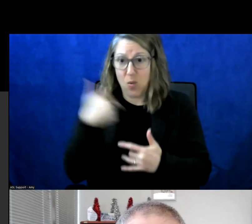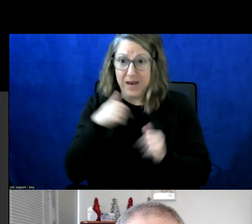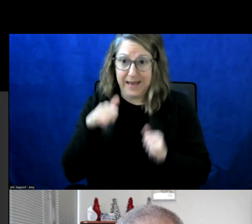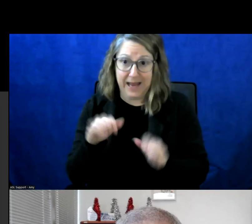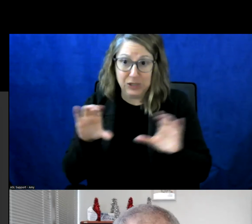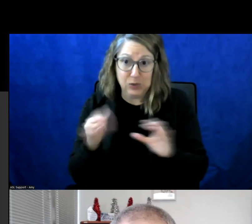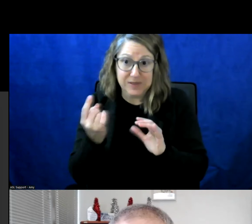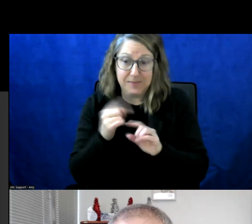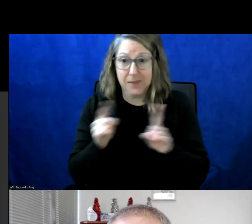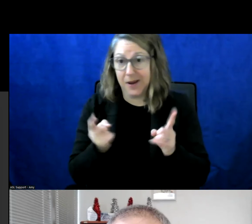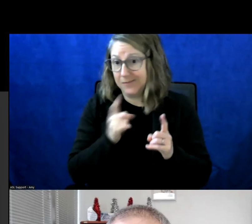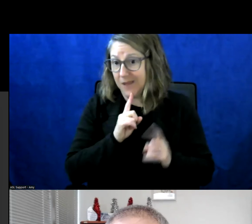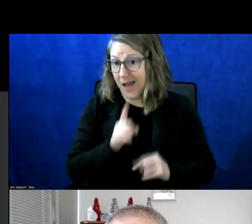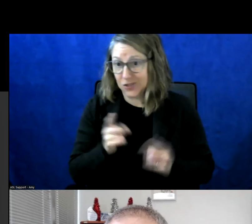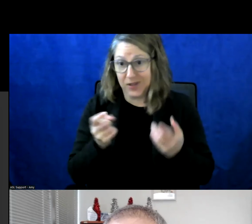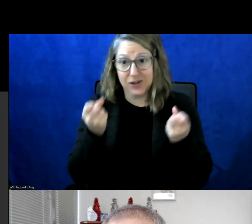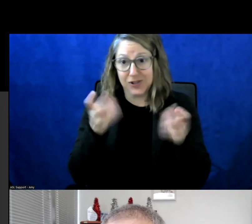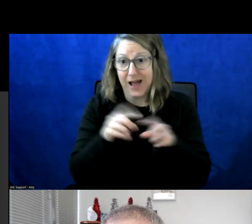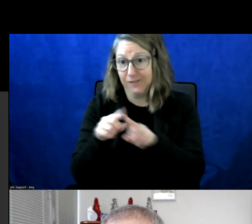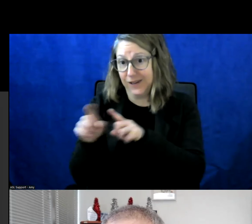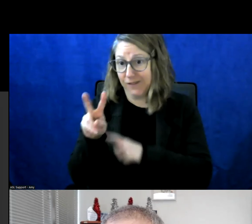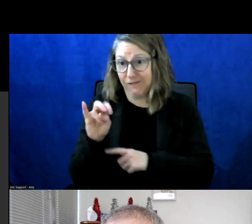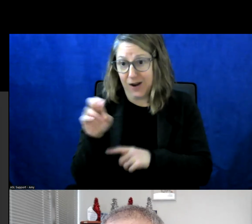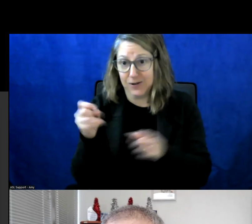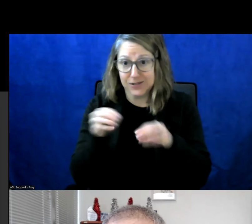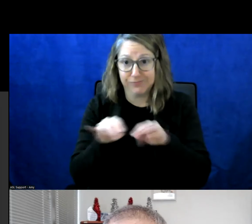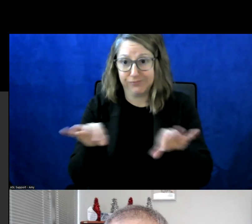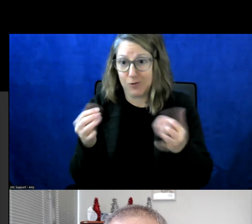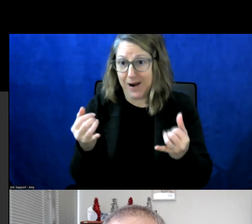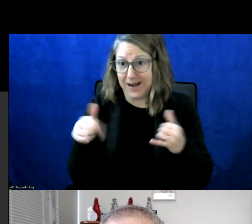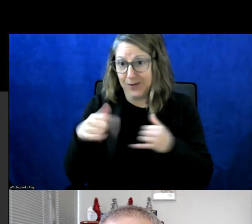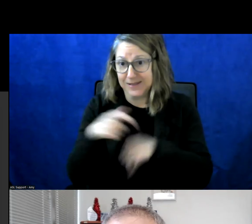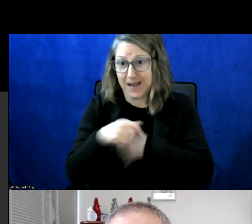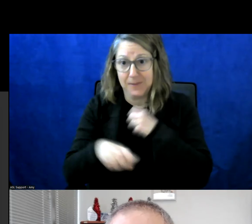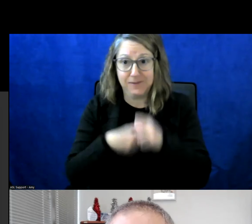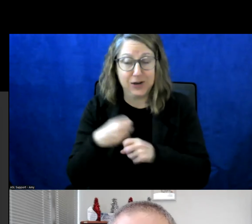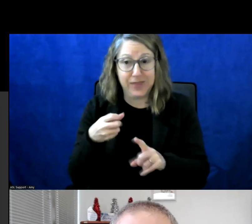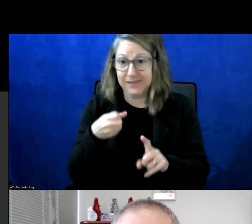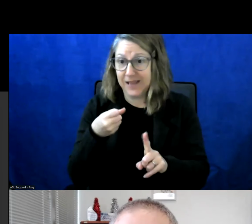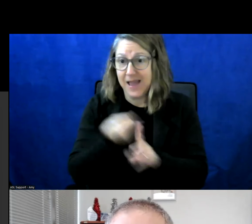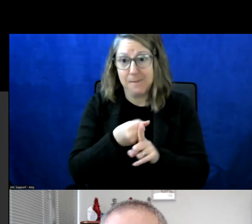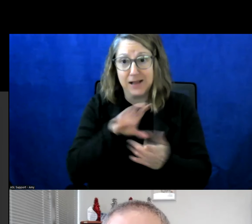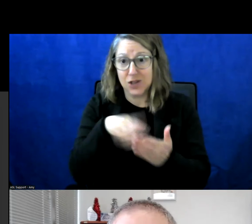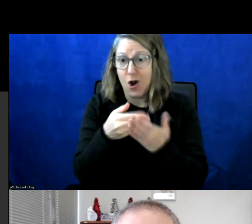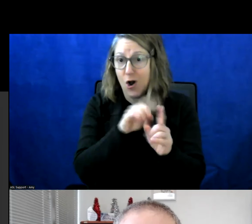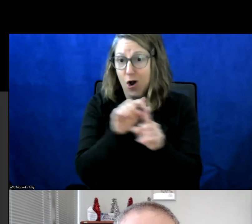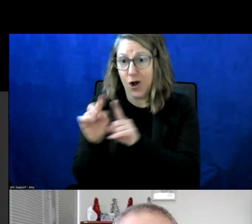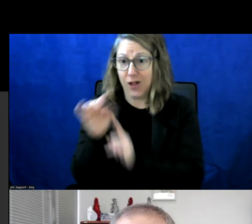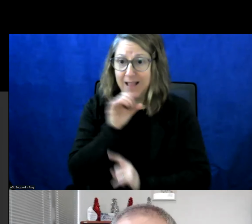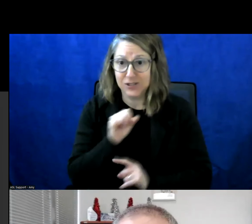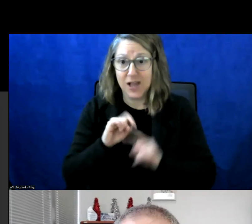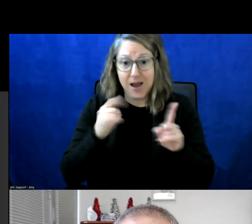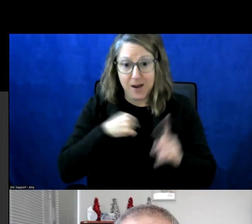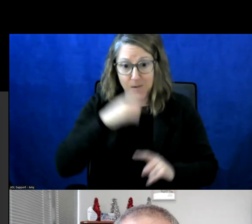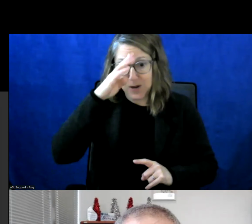of year, impacting all ages. And so, what we do know is that people who are older